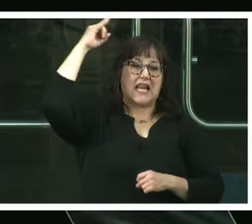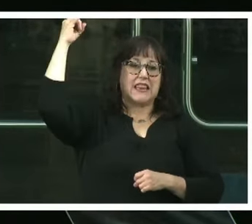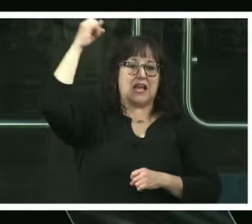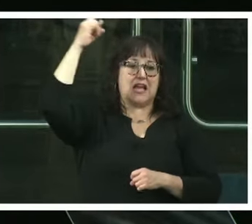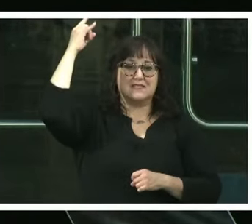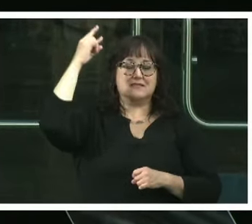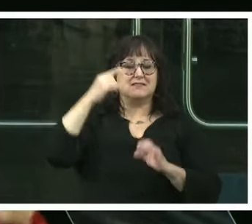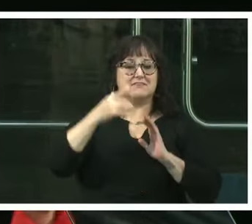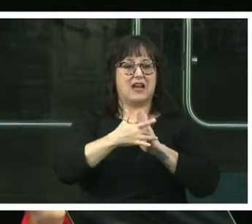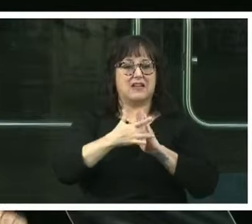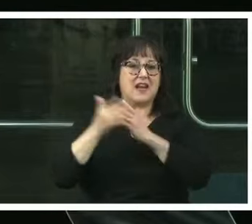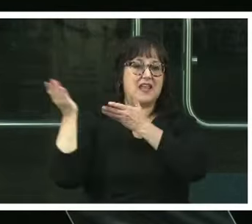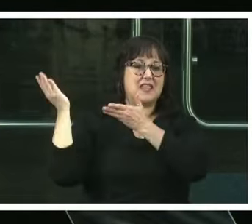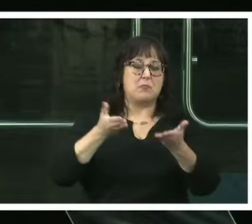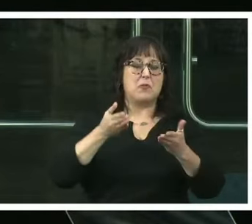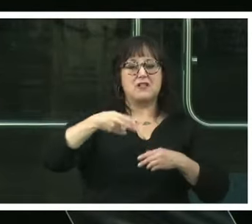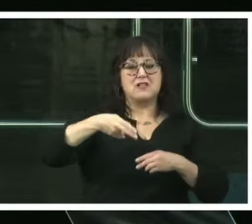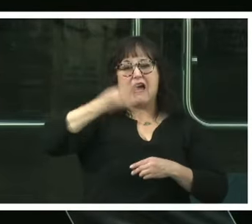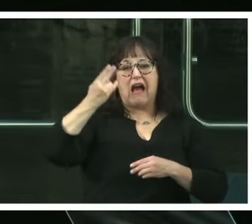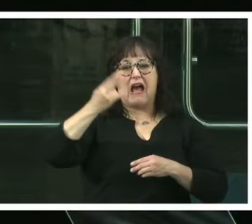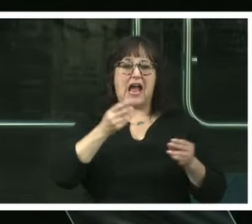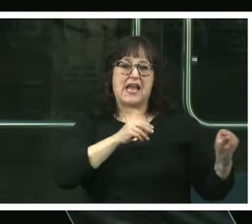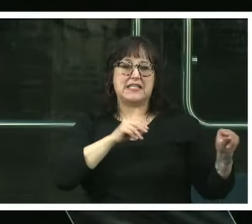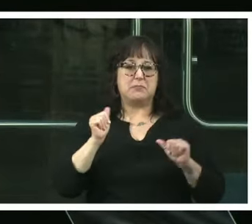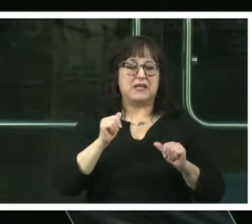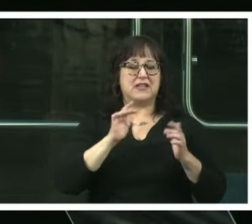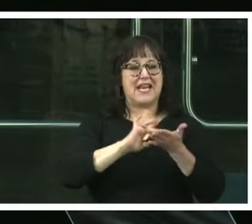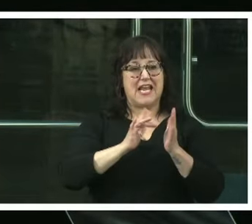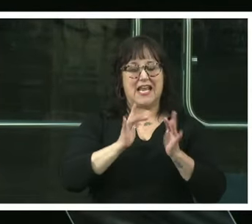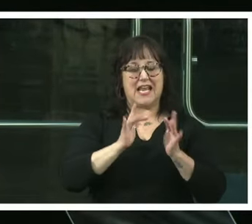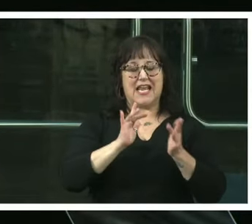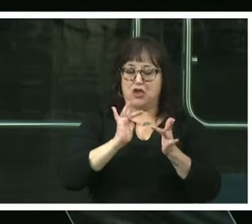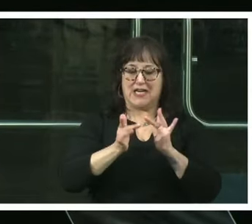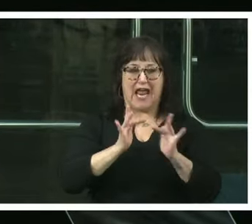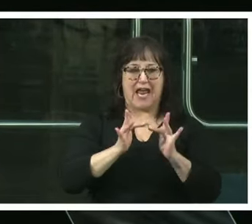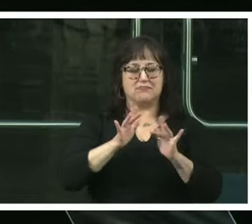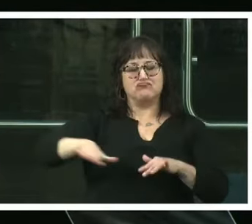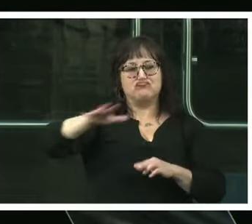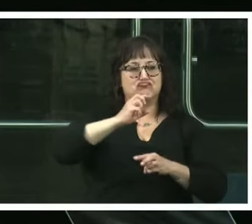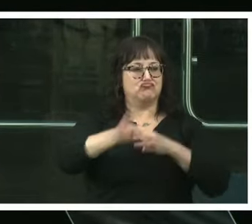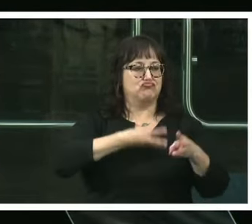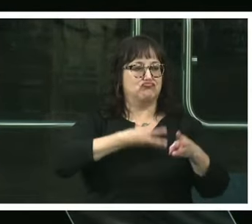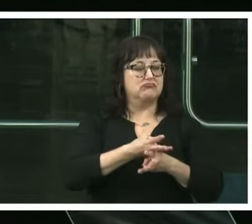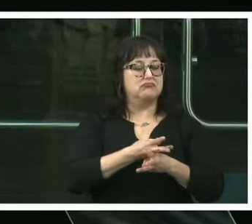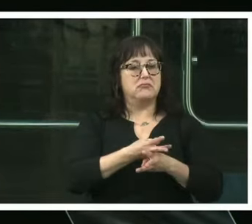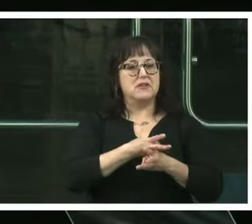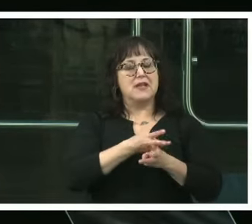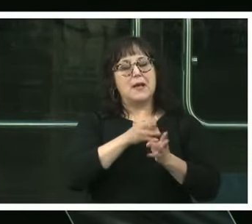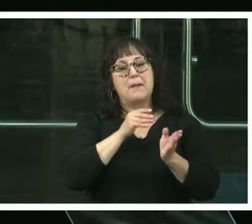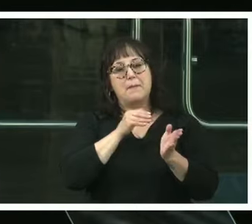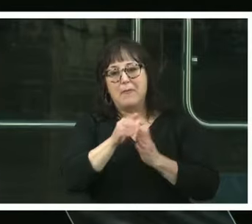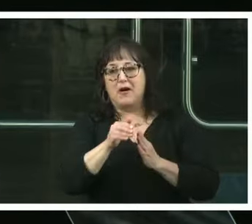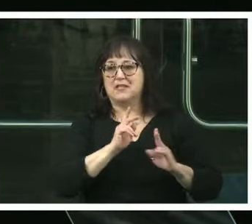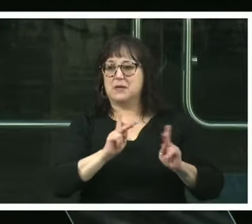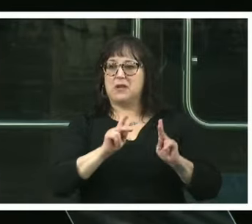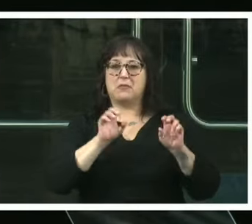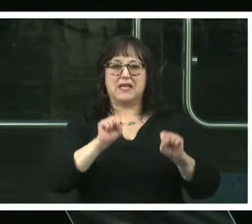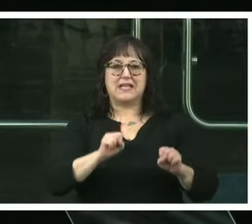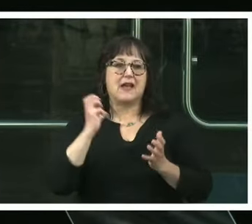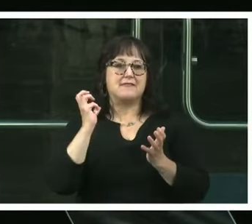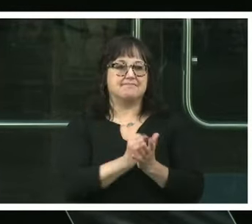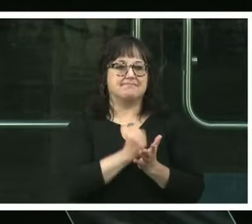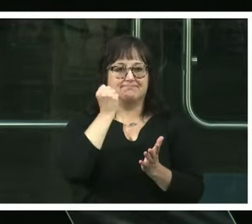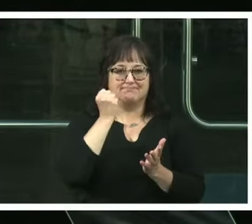high-speed internet access across the world. Millions of people can benefit from what is